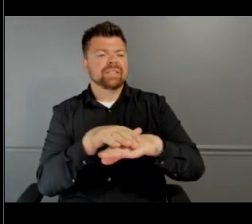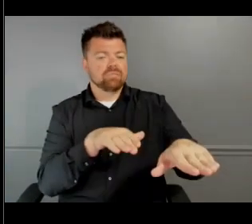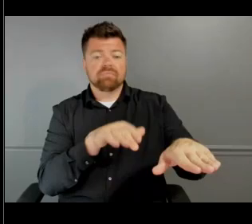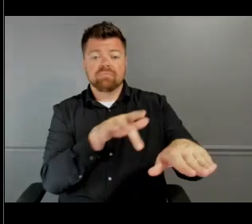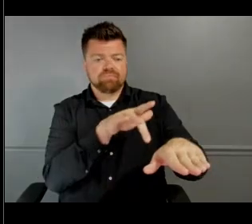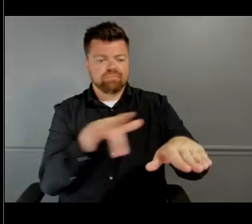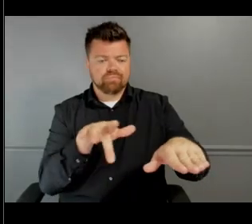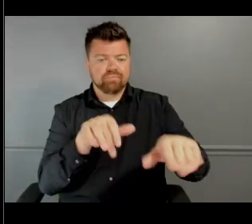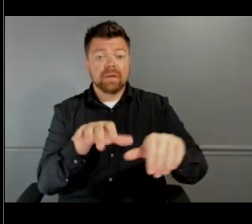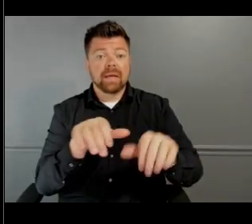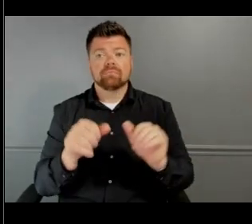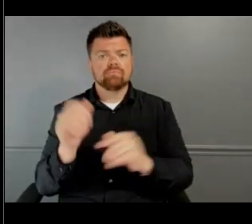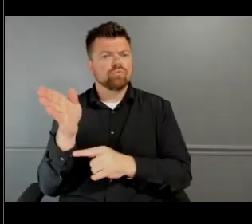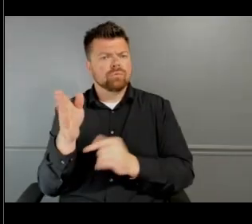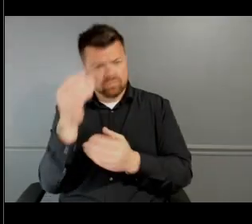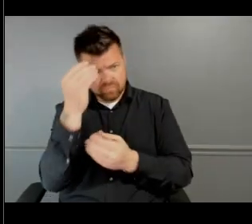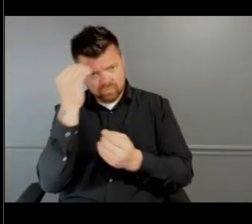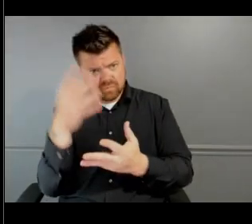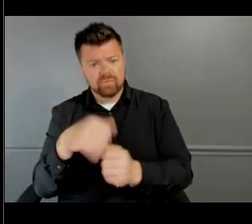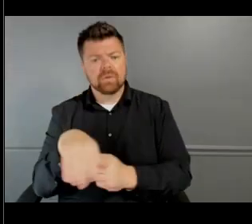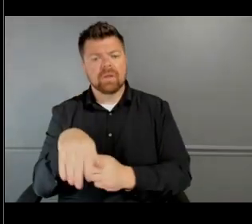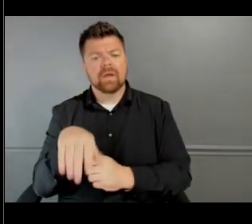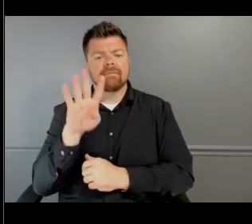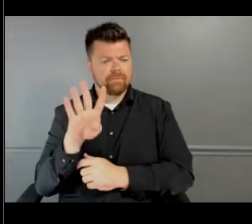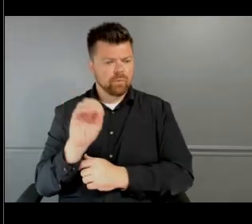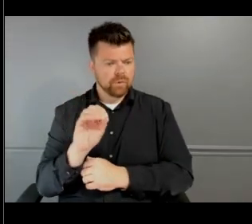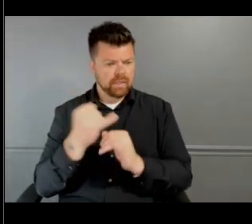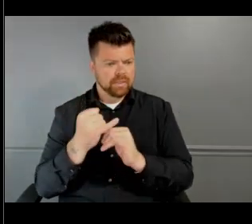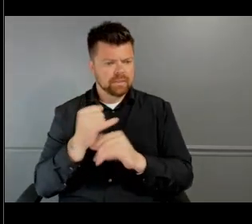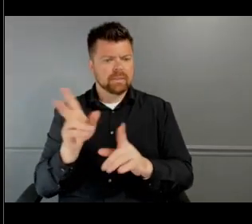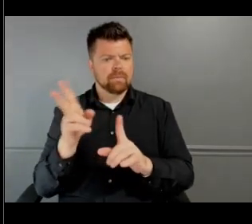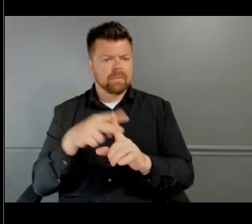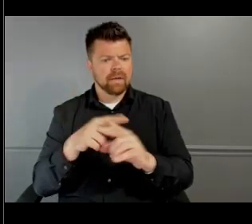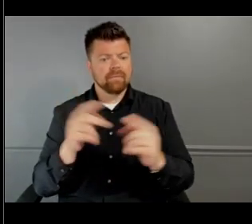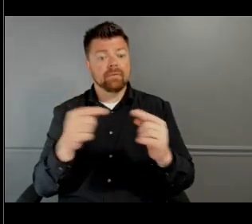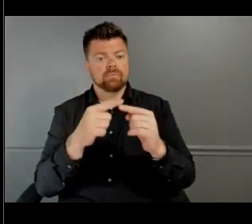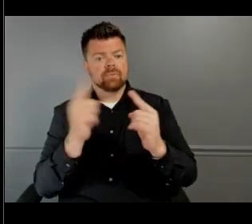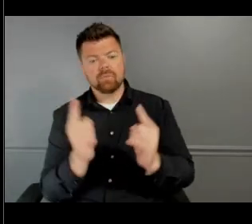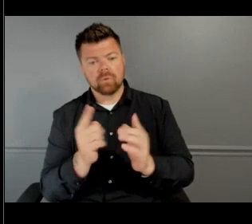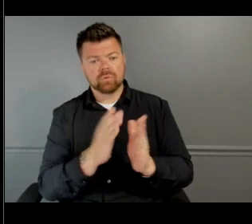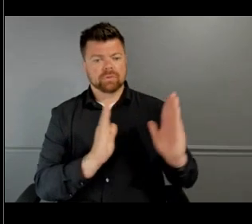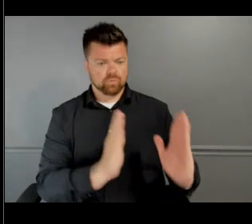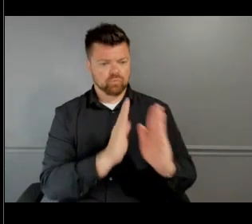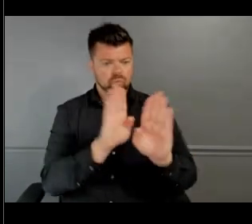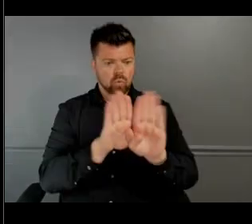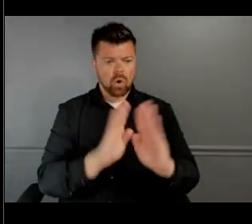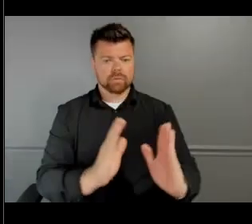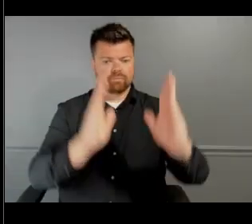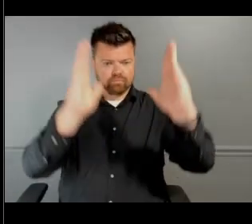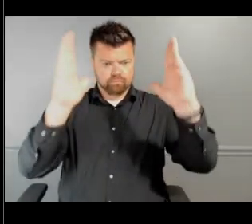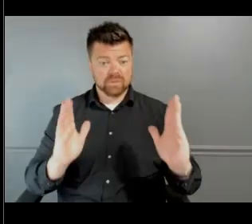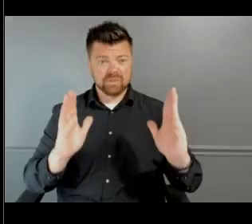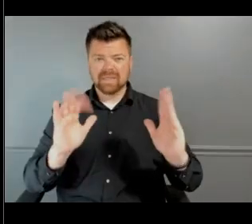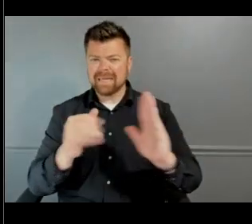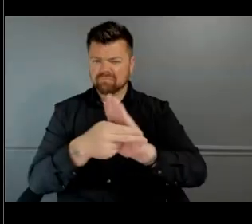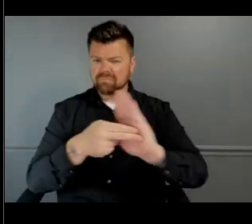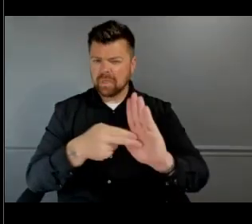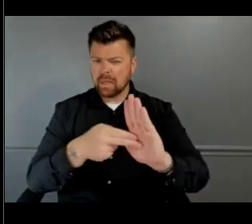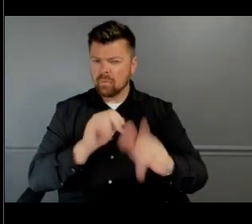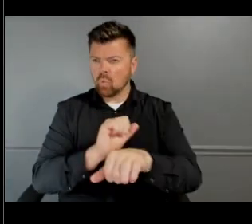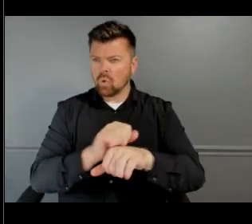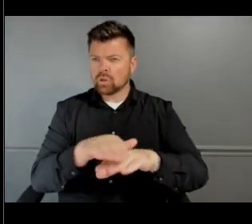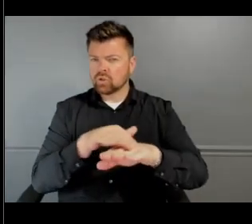noted that 40 inches minimum applies to the opposing walls. Are these considered work surfaces,